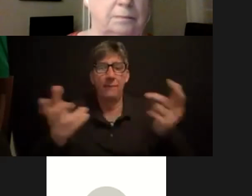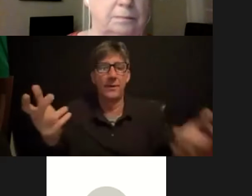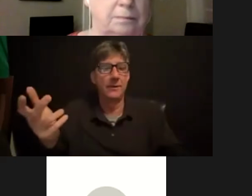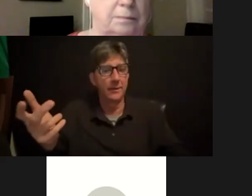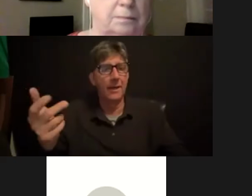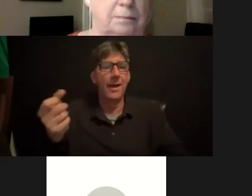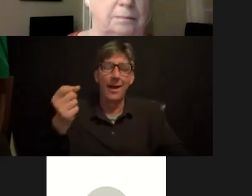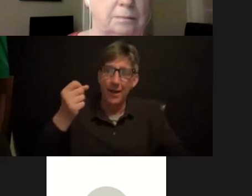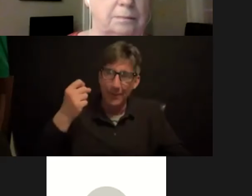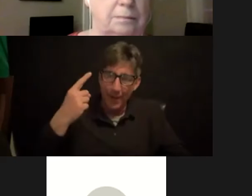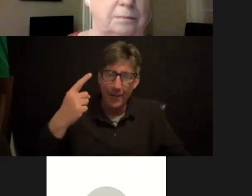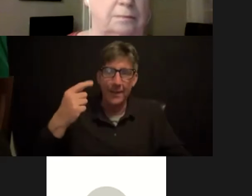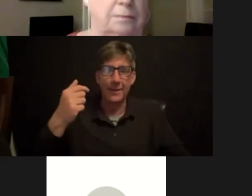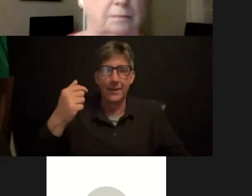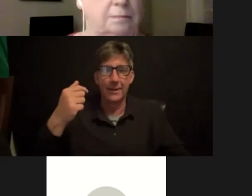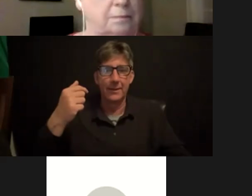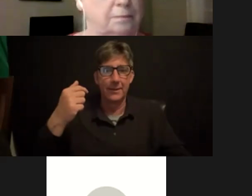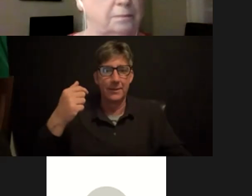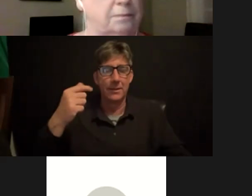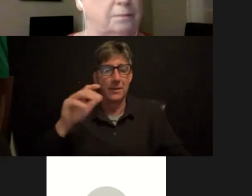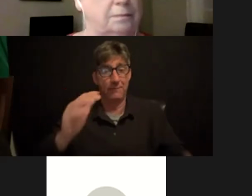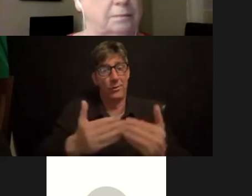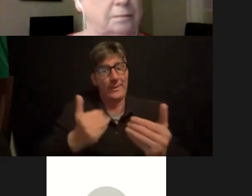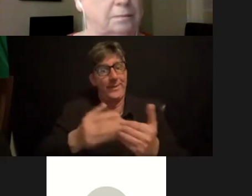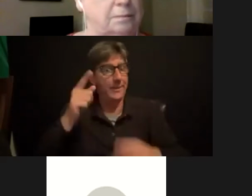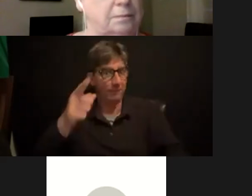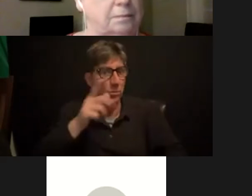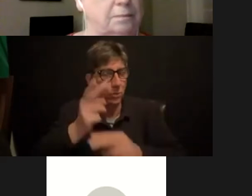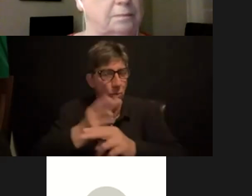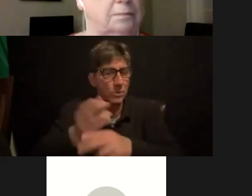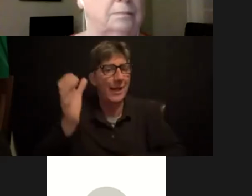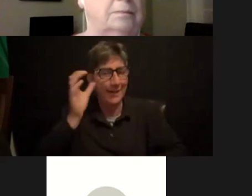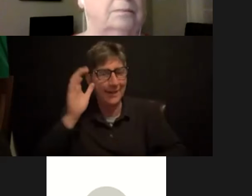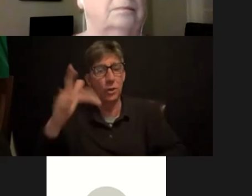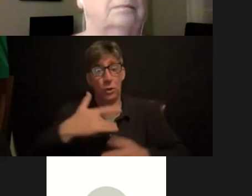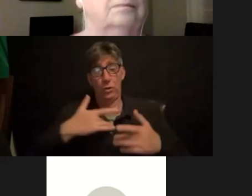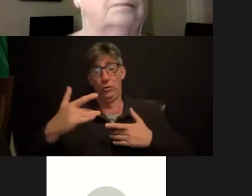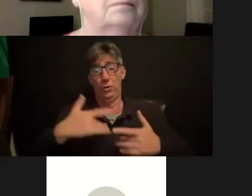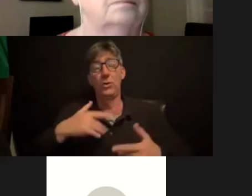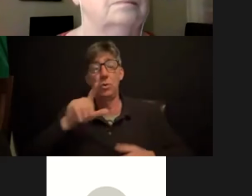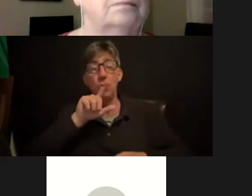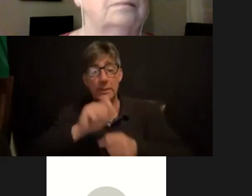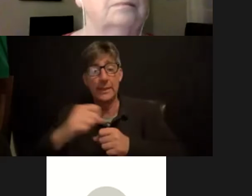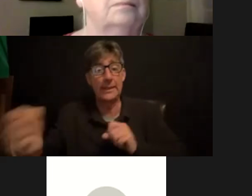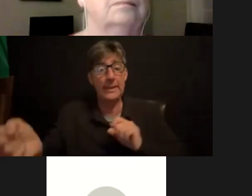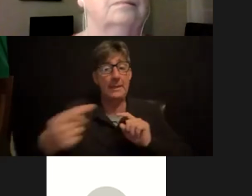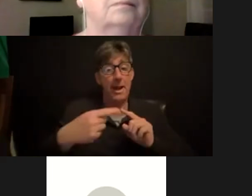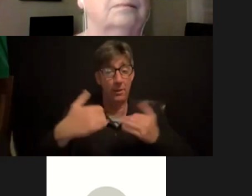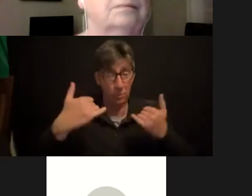right near the station, I'm sure it was a very convenient station to use. So we do hear your concern. I know you did email us earlier